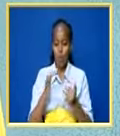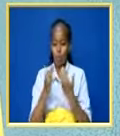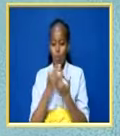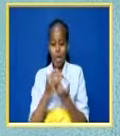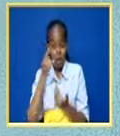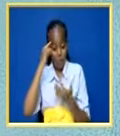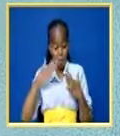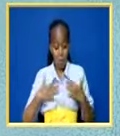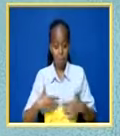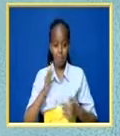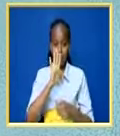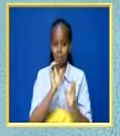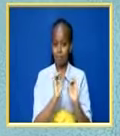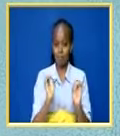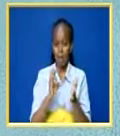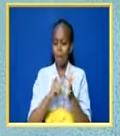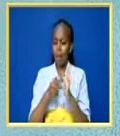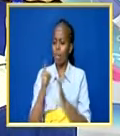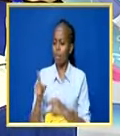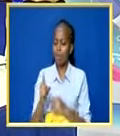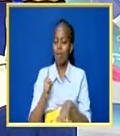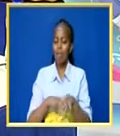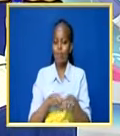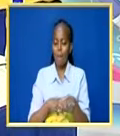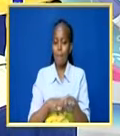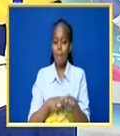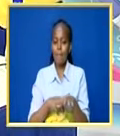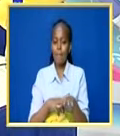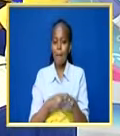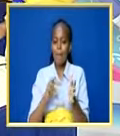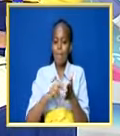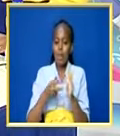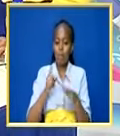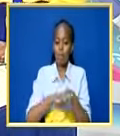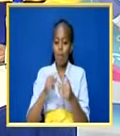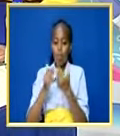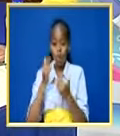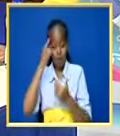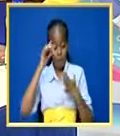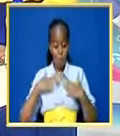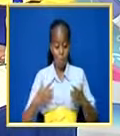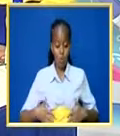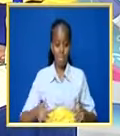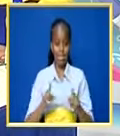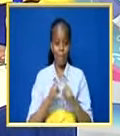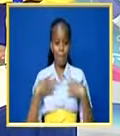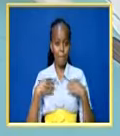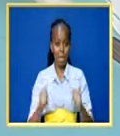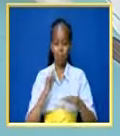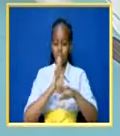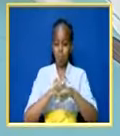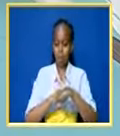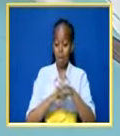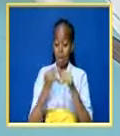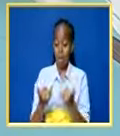body. Mm-hmm. So good grooming is when you take care of your body and your health. Very good. So